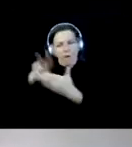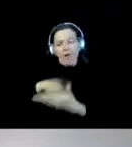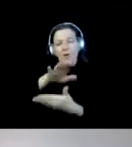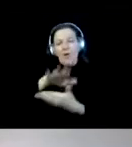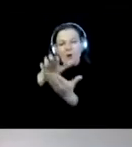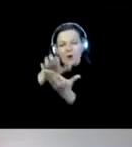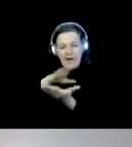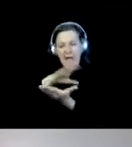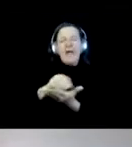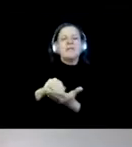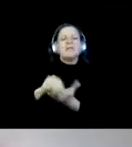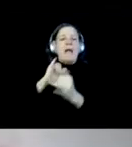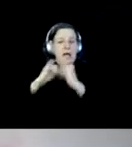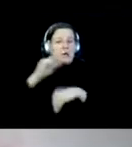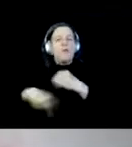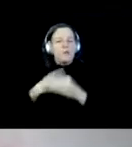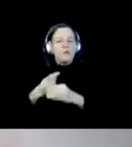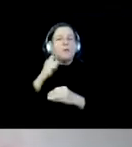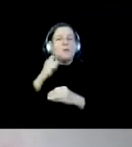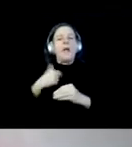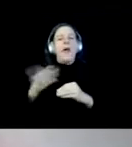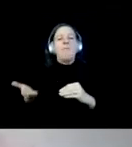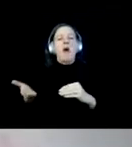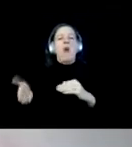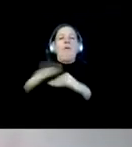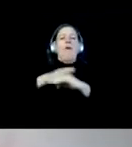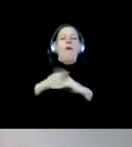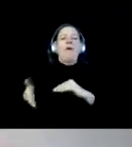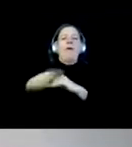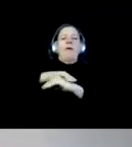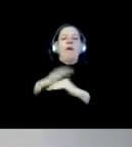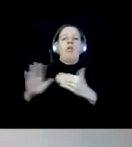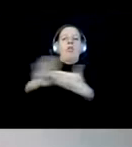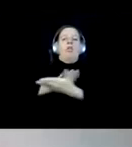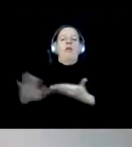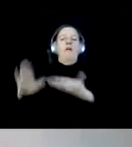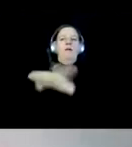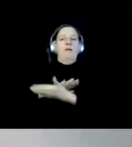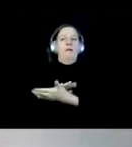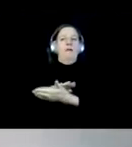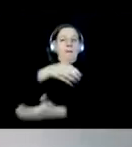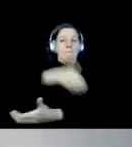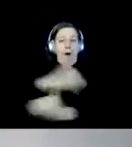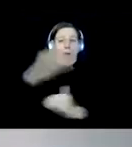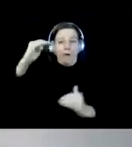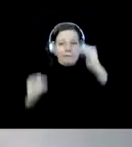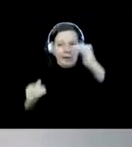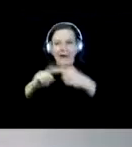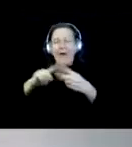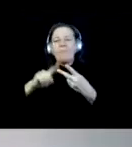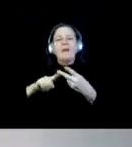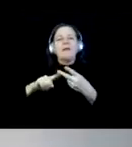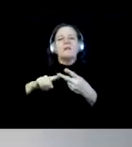upholster over issues like power dynamics or the forces of sexism and discrimination in